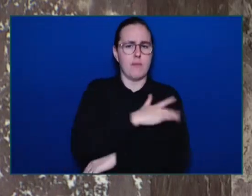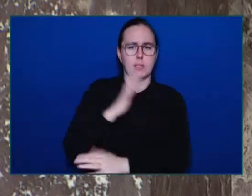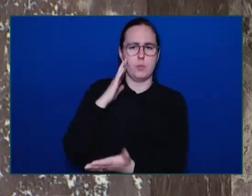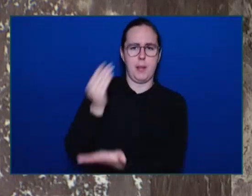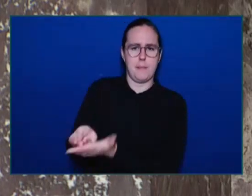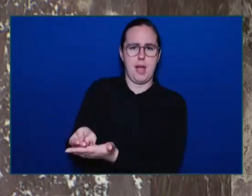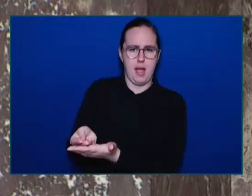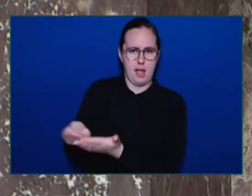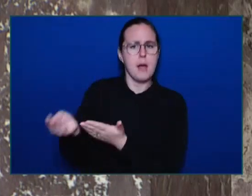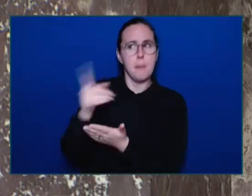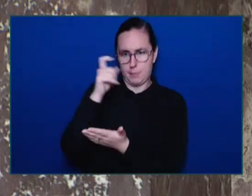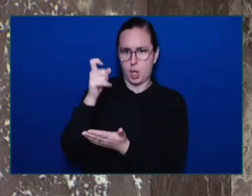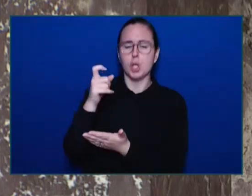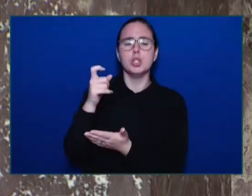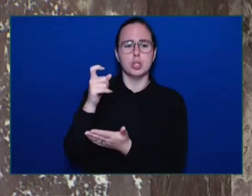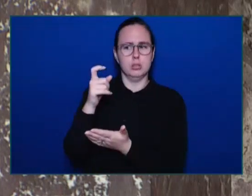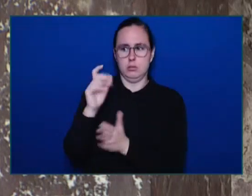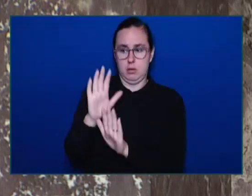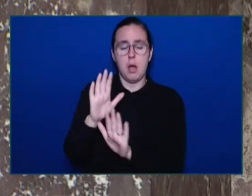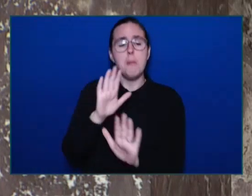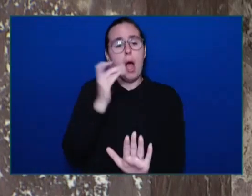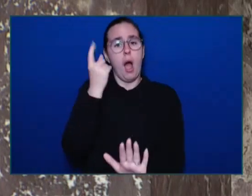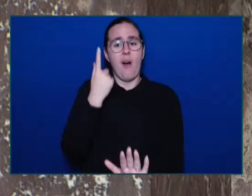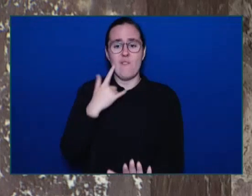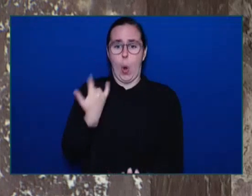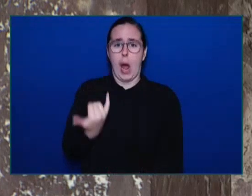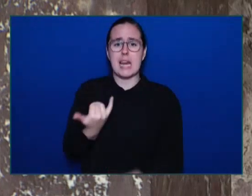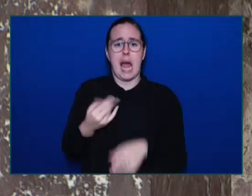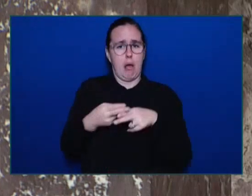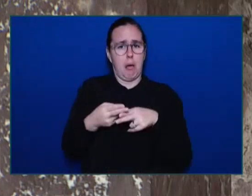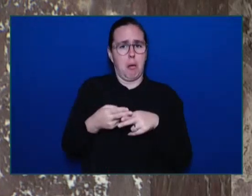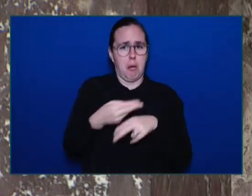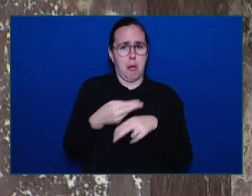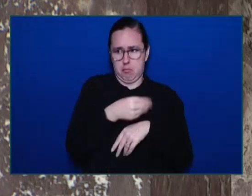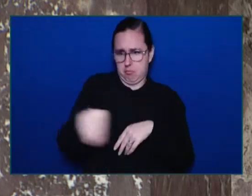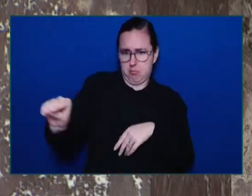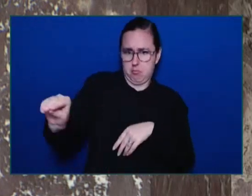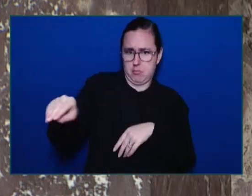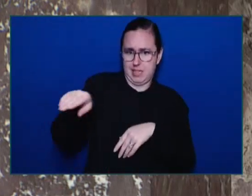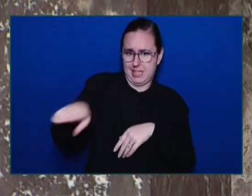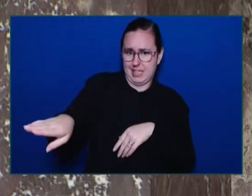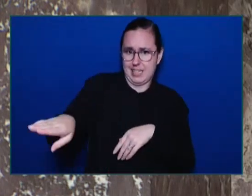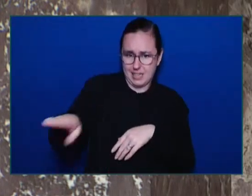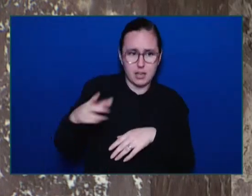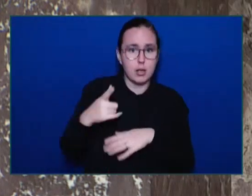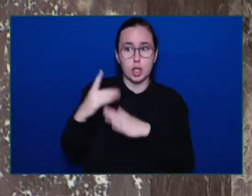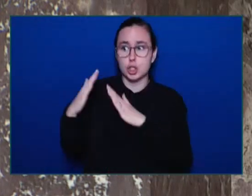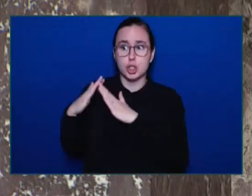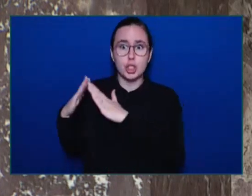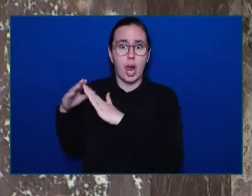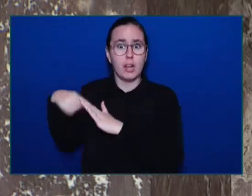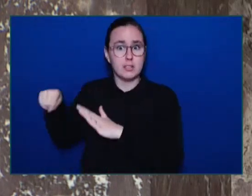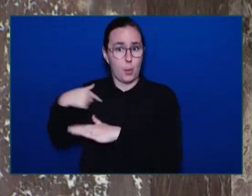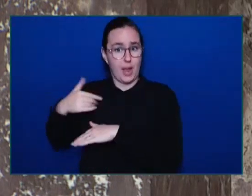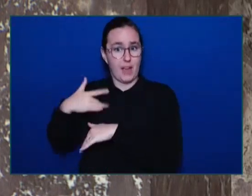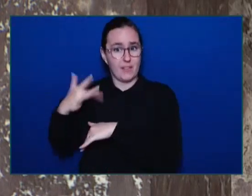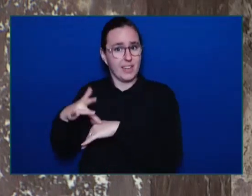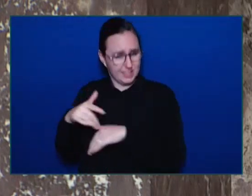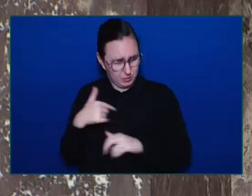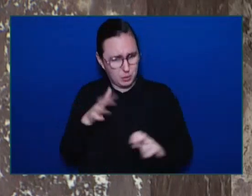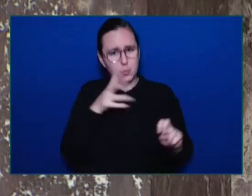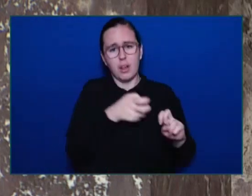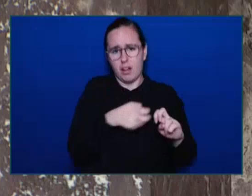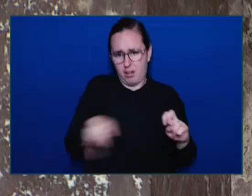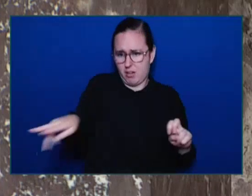shelter spaces, and I will say to the member that I would say that right now the shelter spaces are